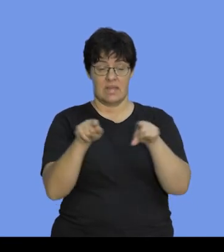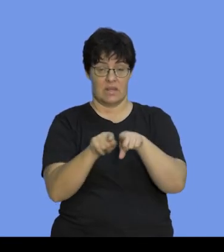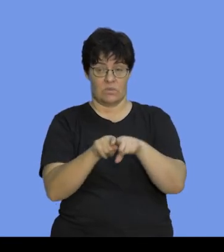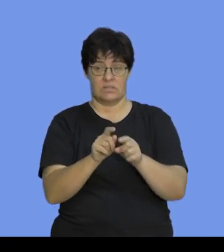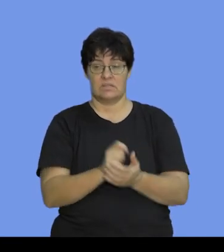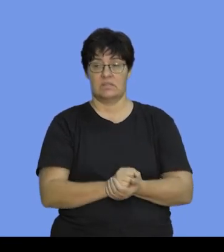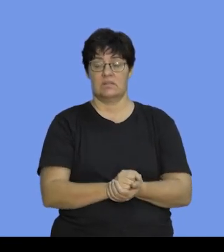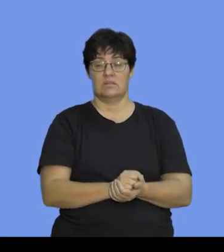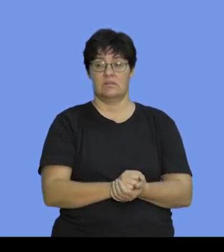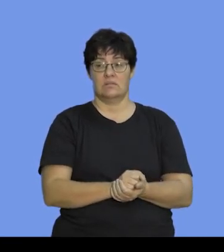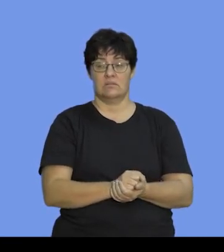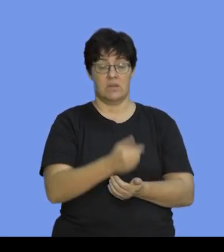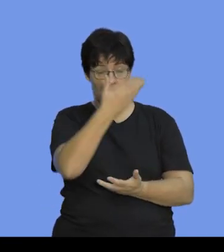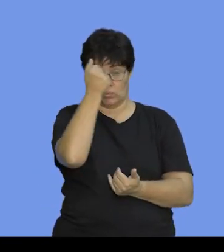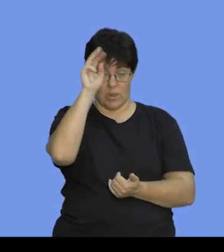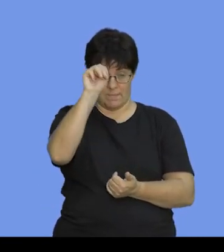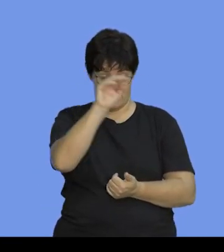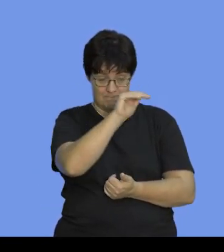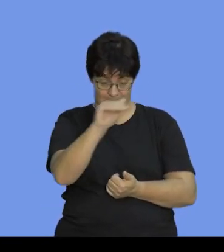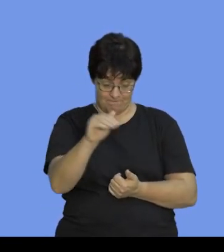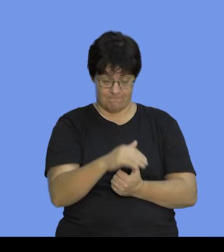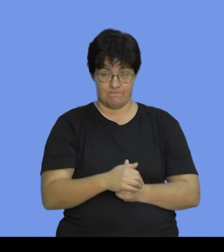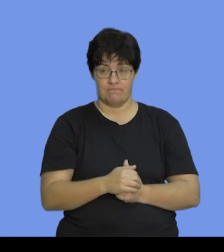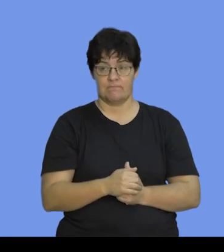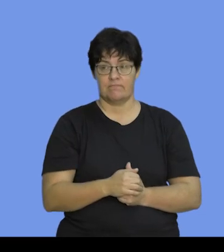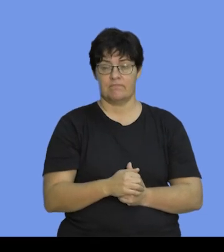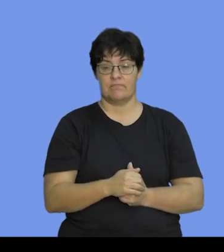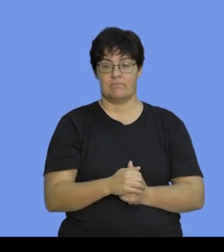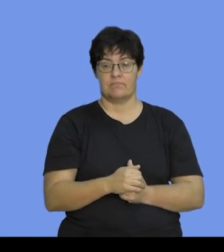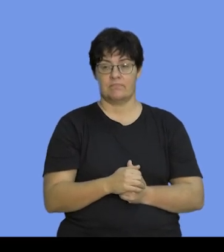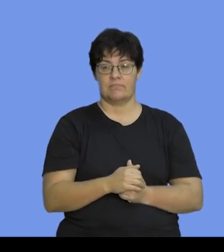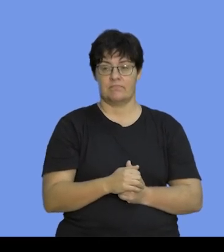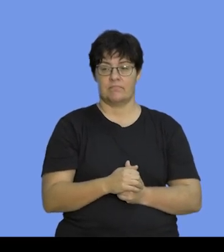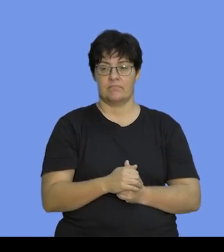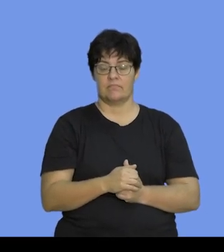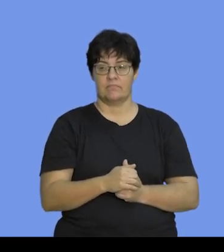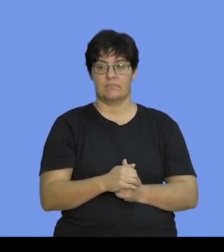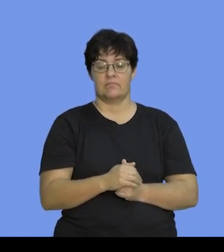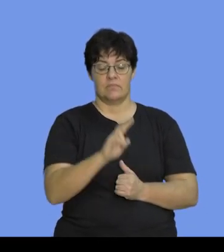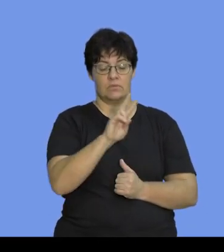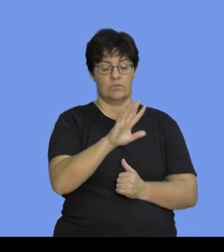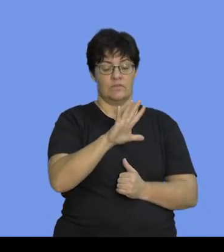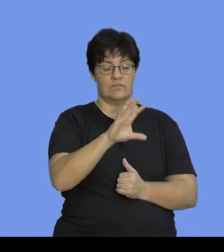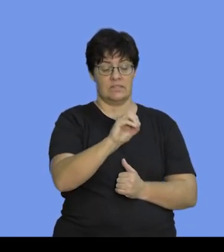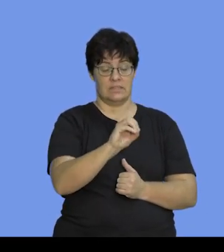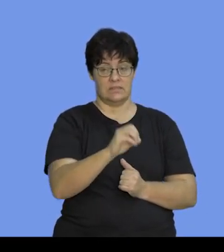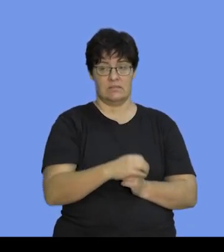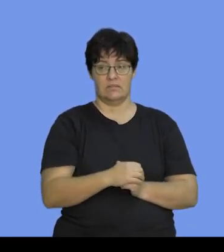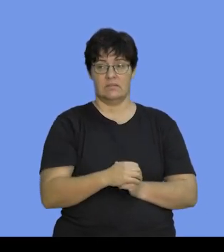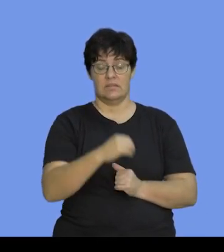is equals to the unknown mass, right? Okay, then the molar mass is